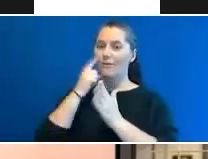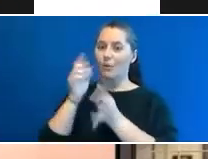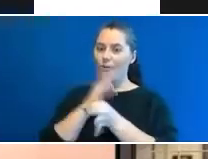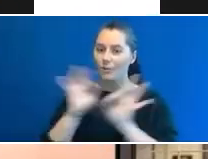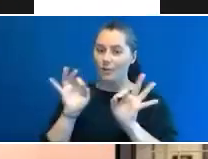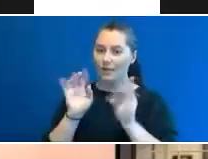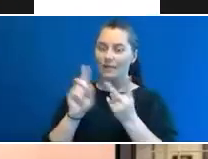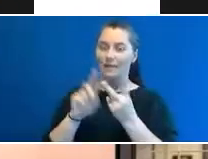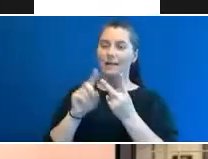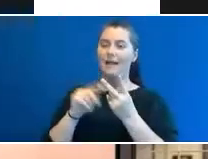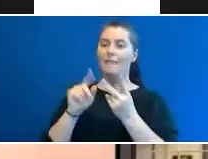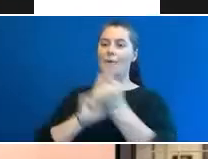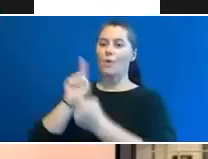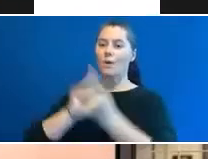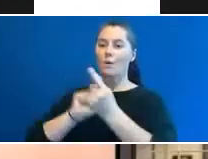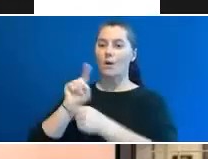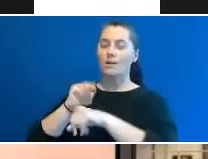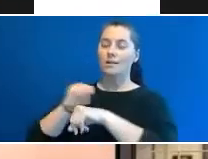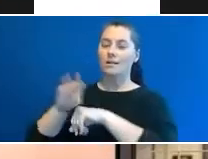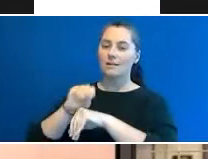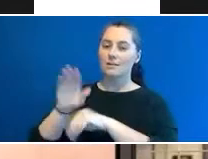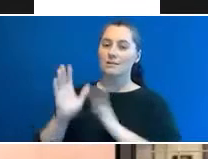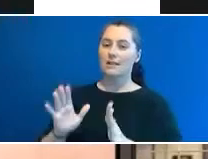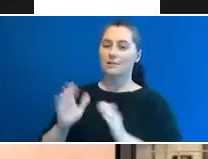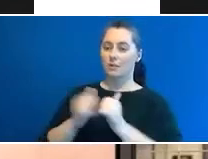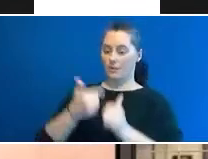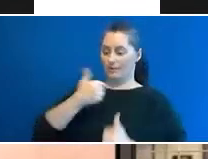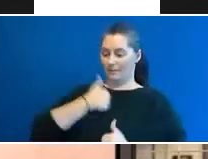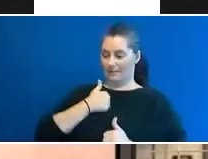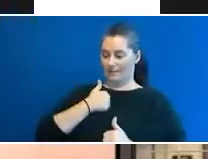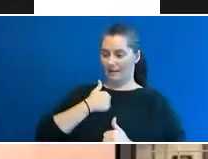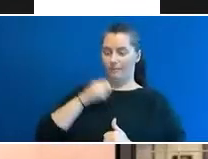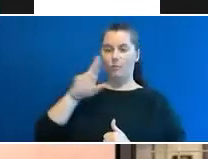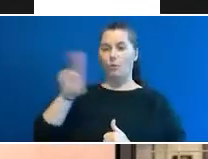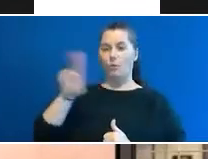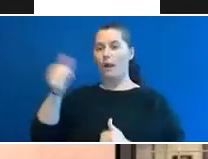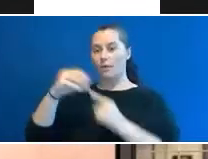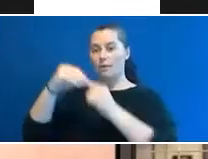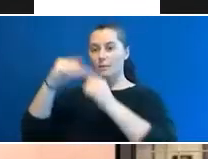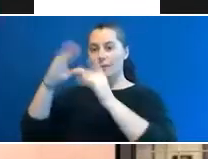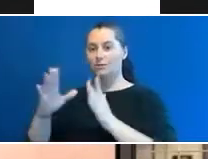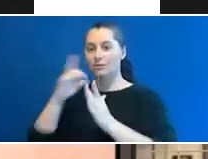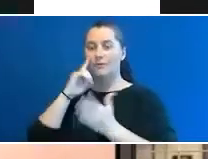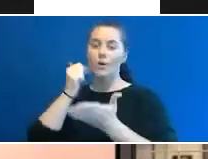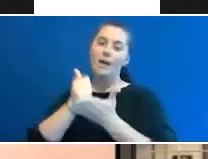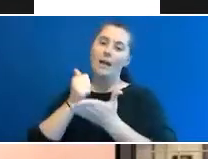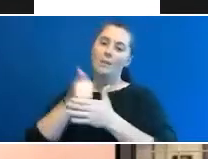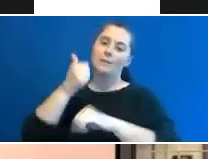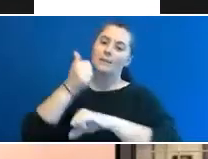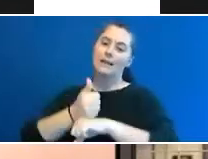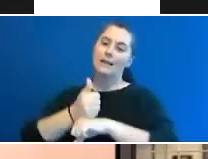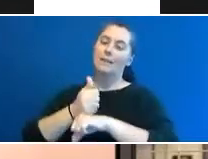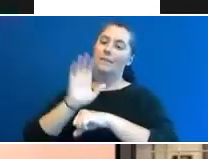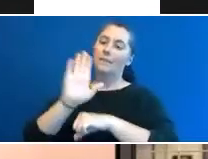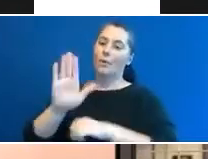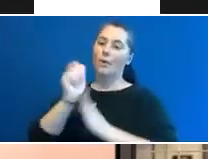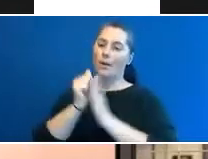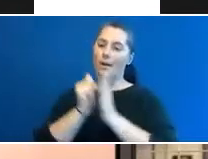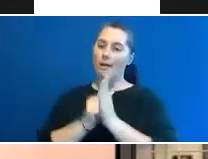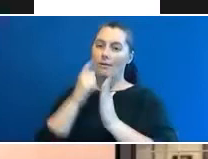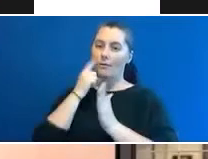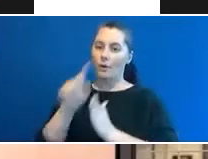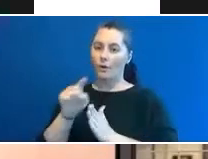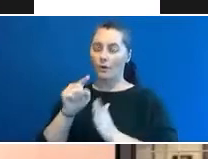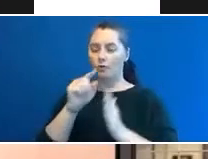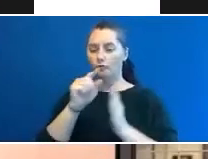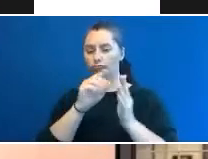have a one-on-one consultation by myself or one of our specialists to help build out your account for you, as well as we'll